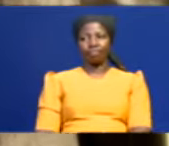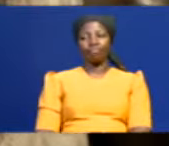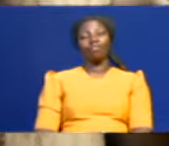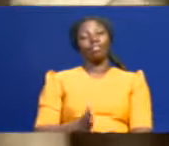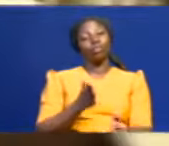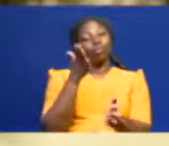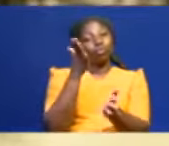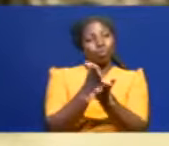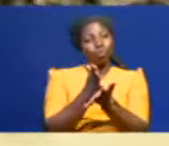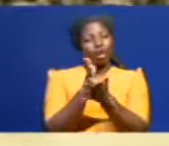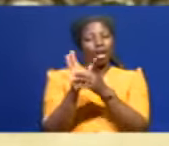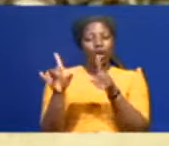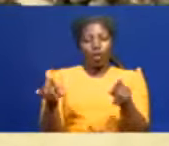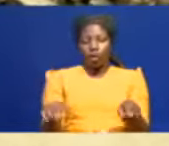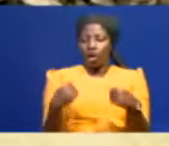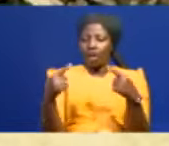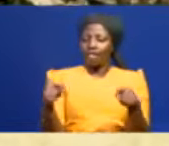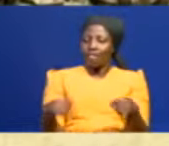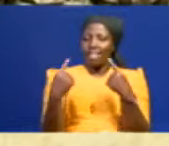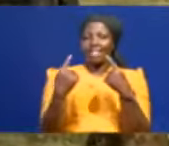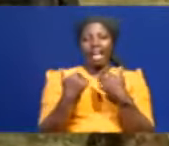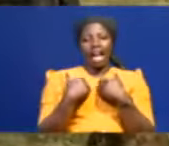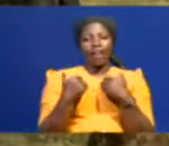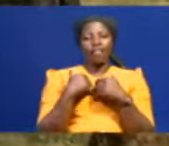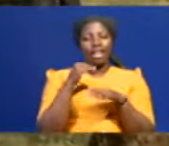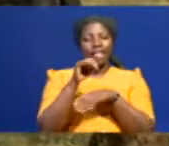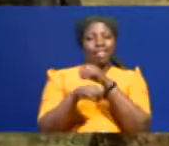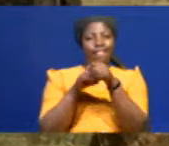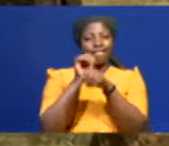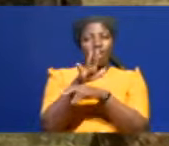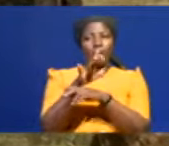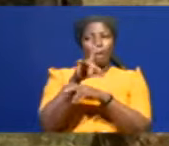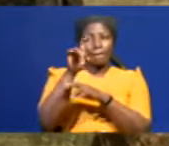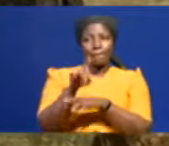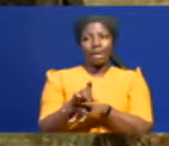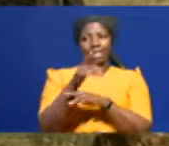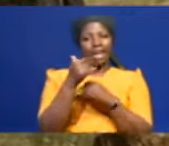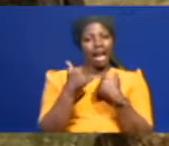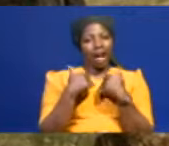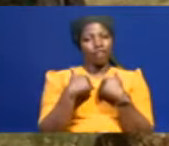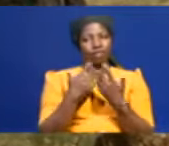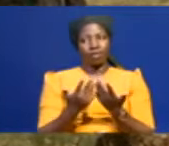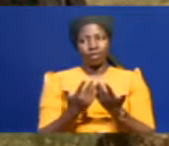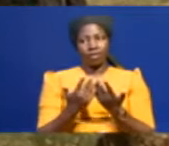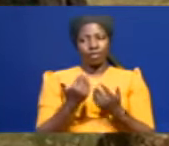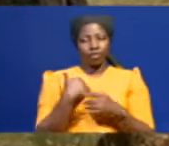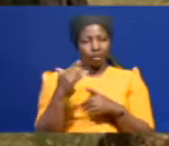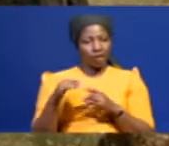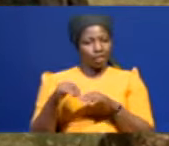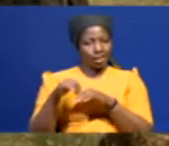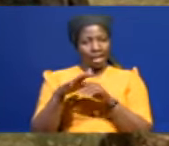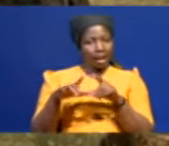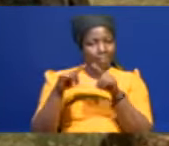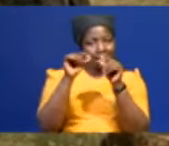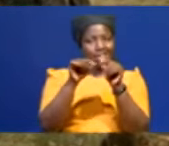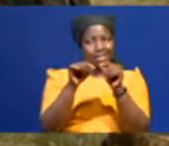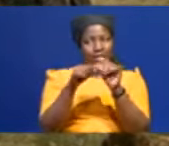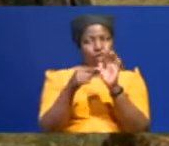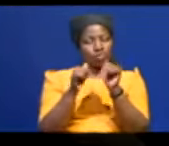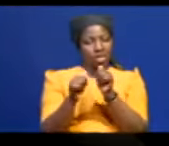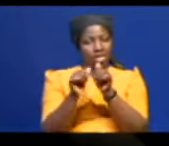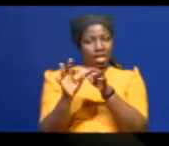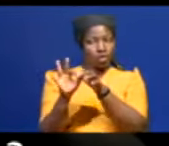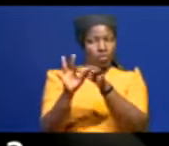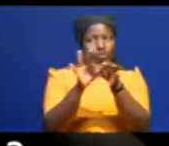Despite the conflict the protagonist in the film must face, the film's overarching message is one of unity and